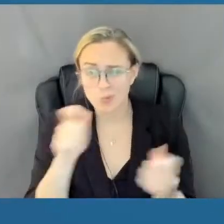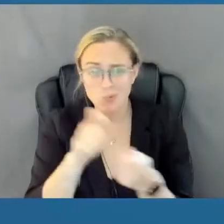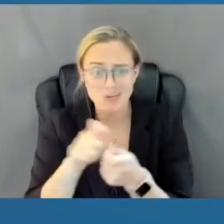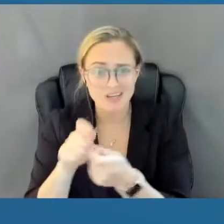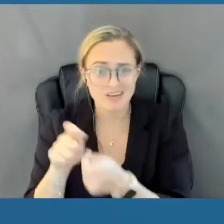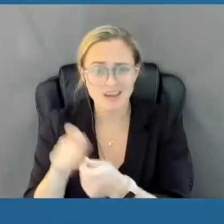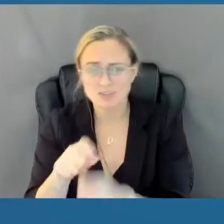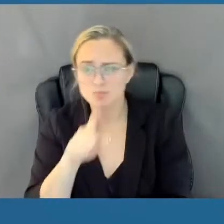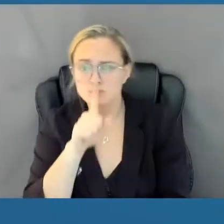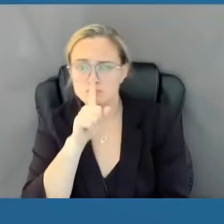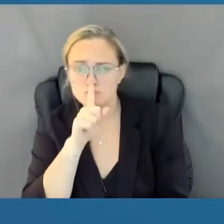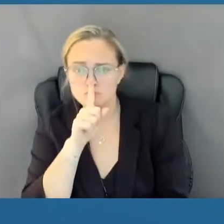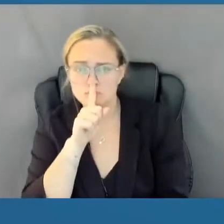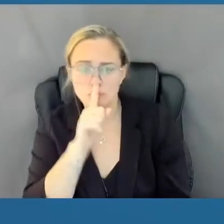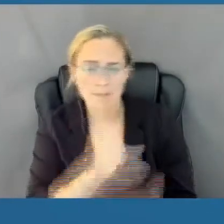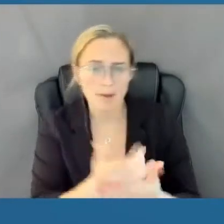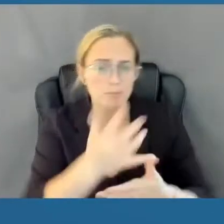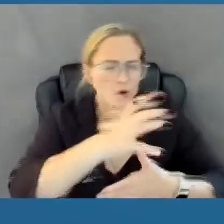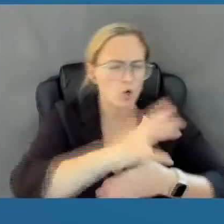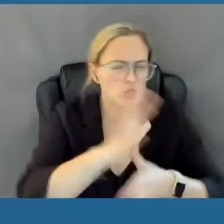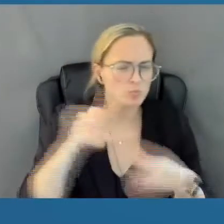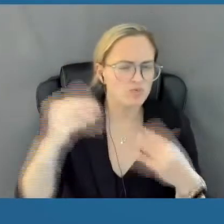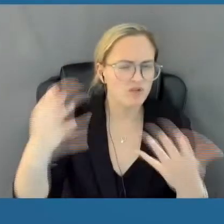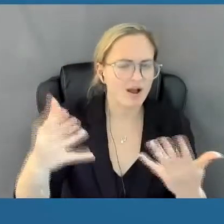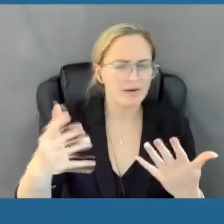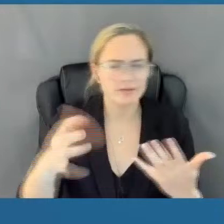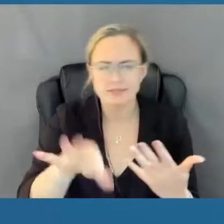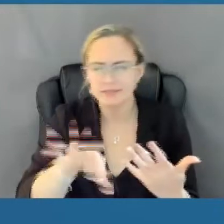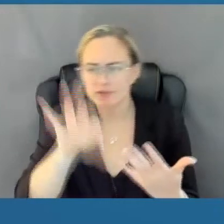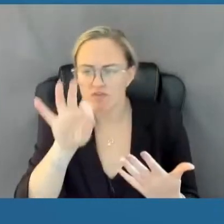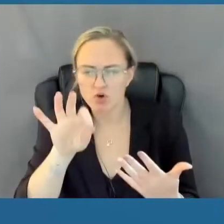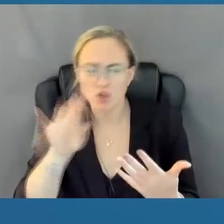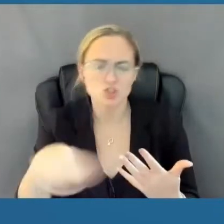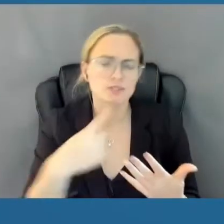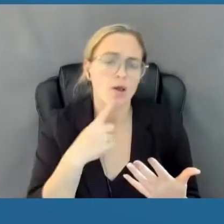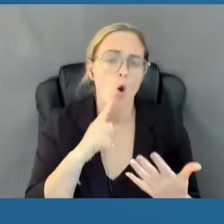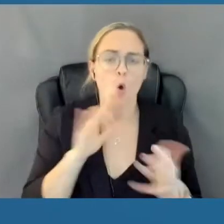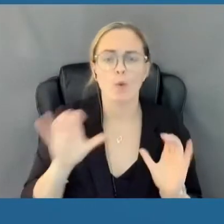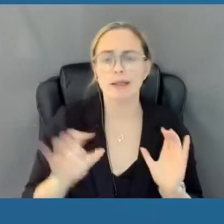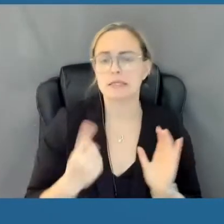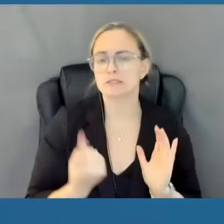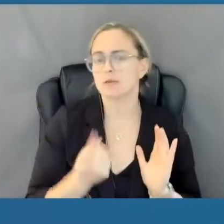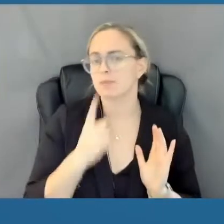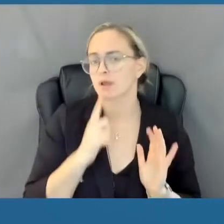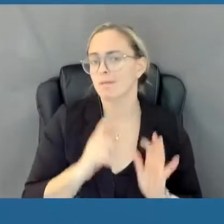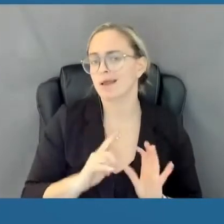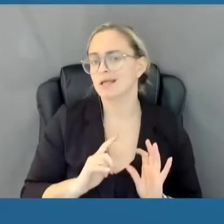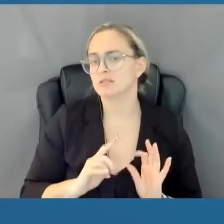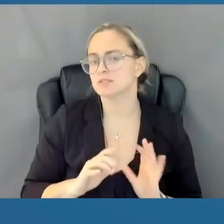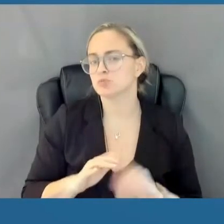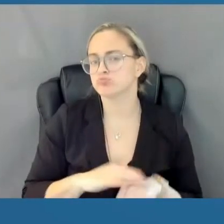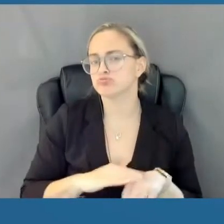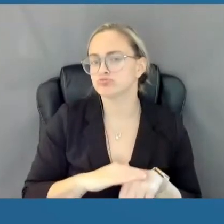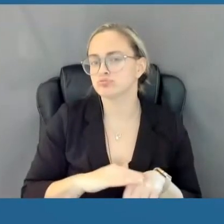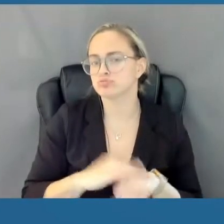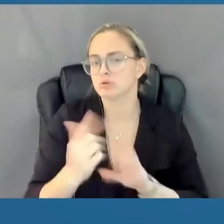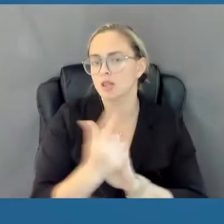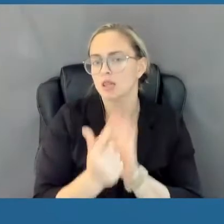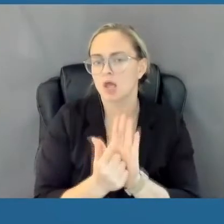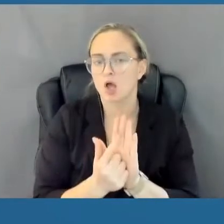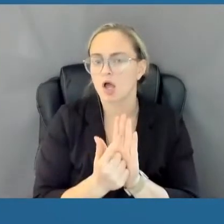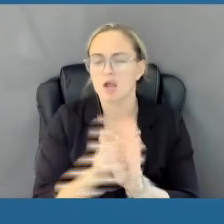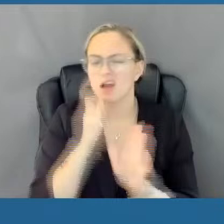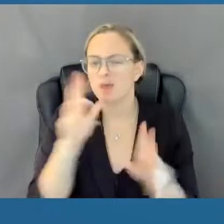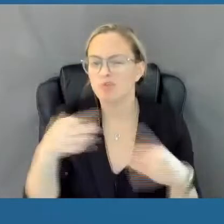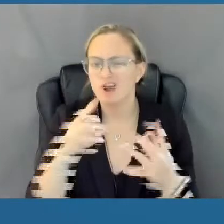your priorities that you have provided. I mean, the discovery is just saying we did something, but that's a very nuanced law that you haven't really provided details.